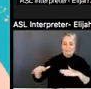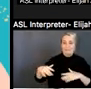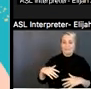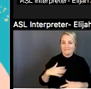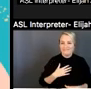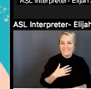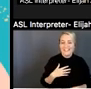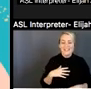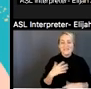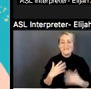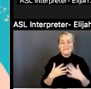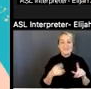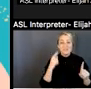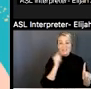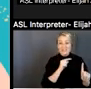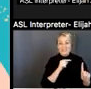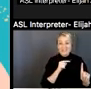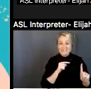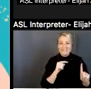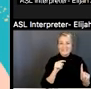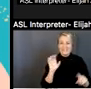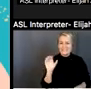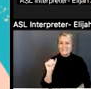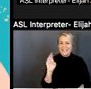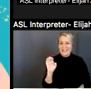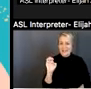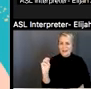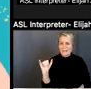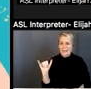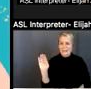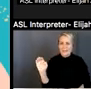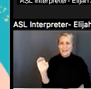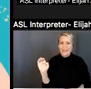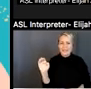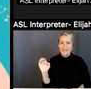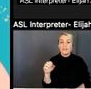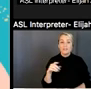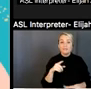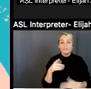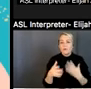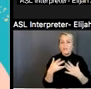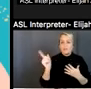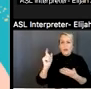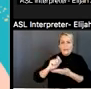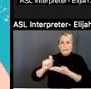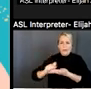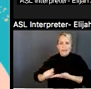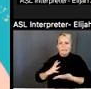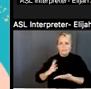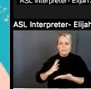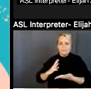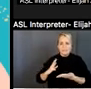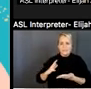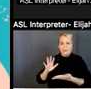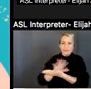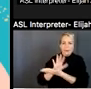So for this care maybe, right now you can just kind of write it wherever feels like easy for you, whether that's like really on a scrap